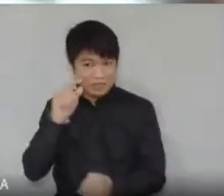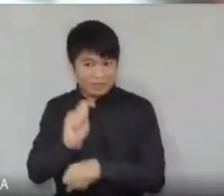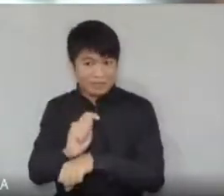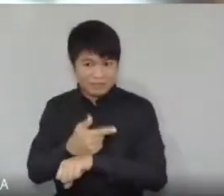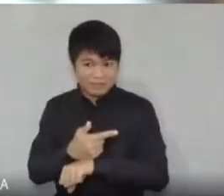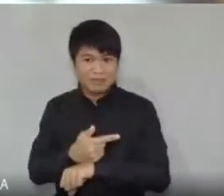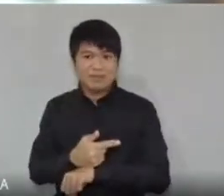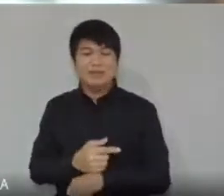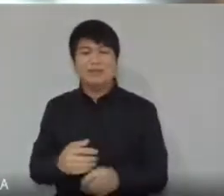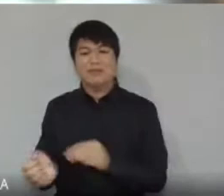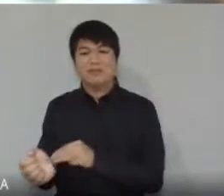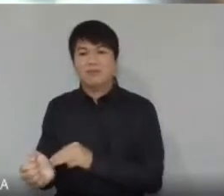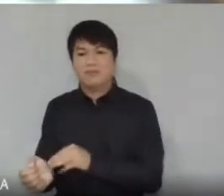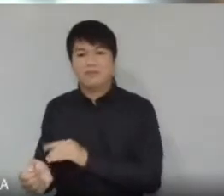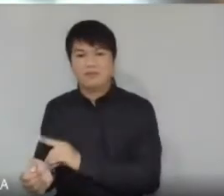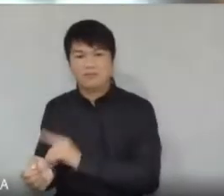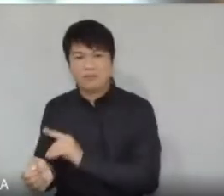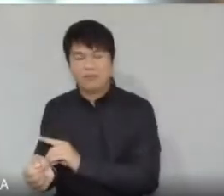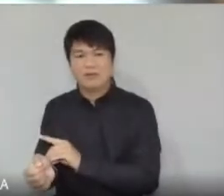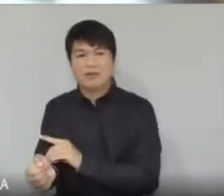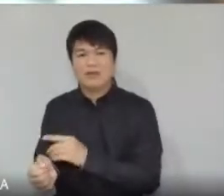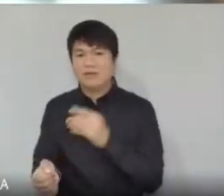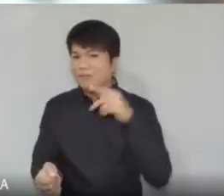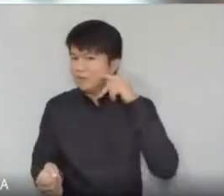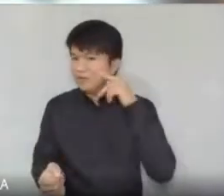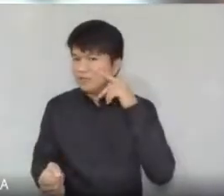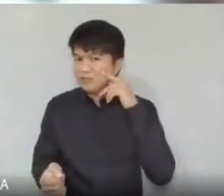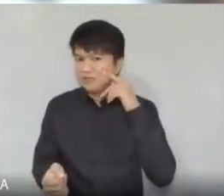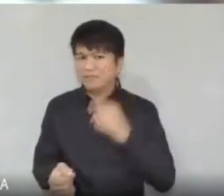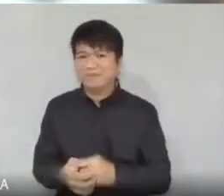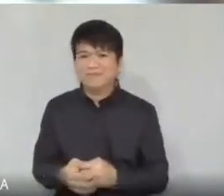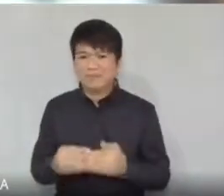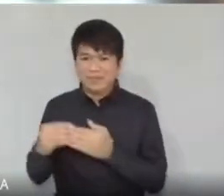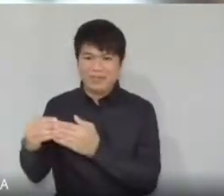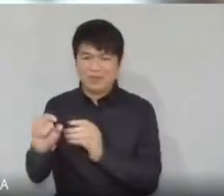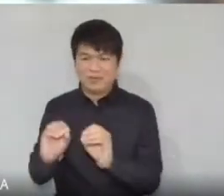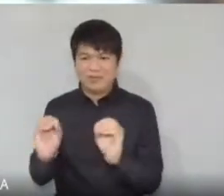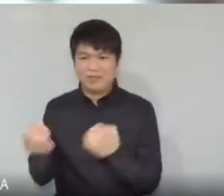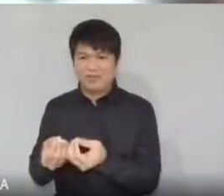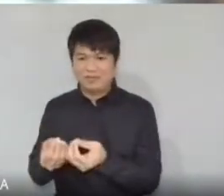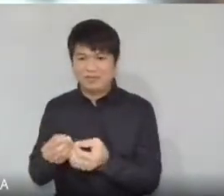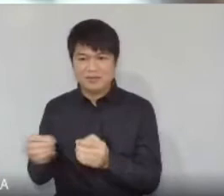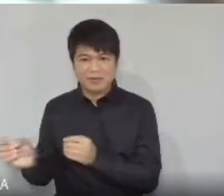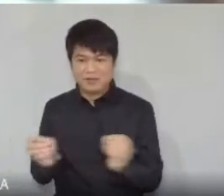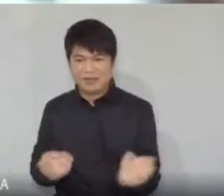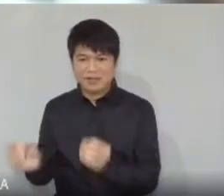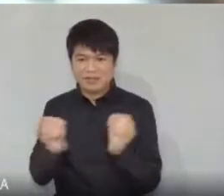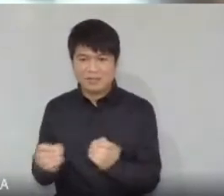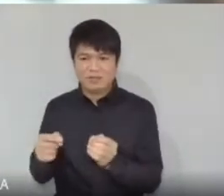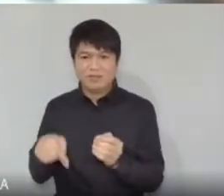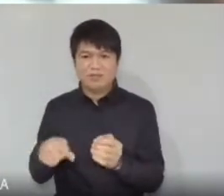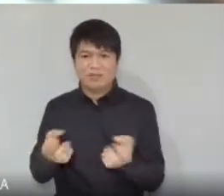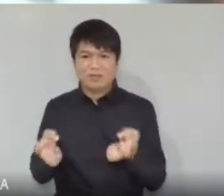Telehealth Policy eCongress. This conference will highlight the integration of telehealth into our health system, which